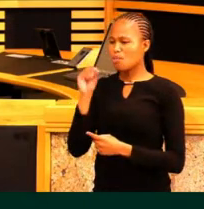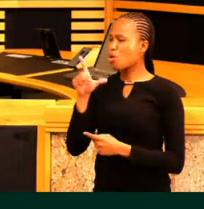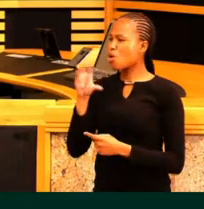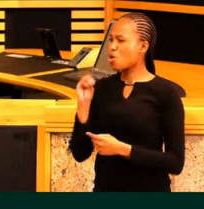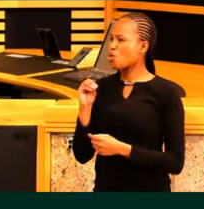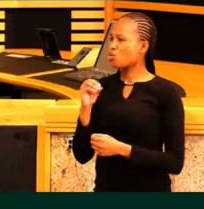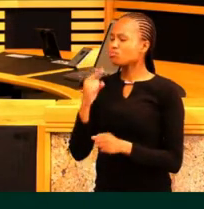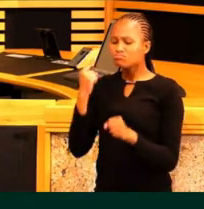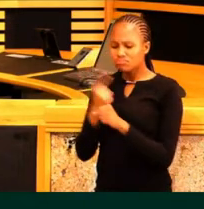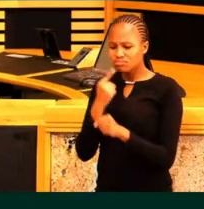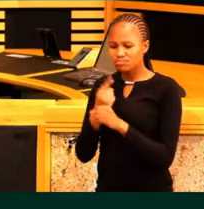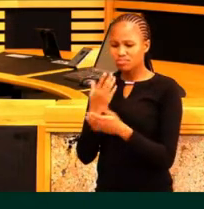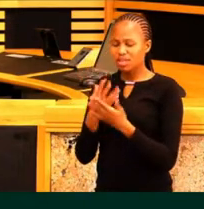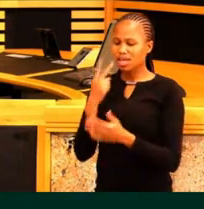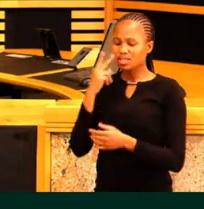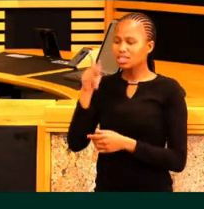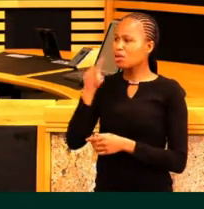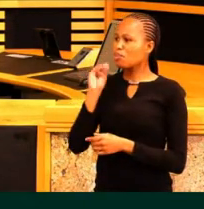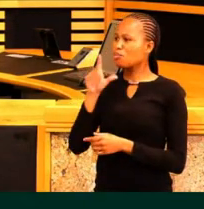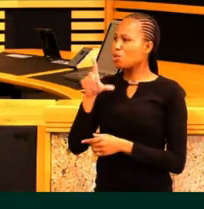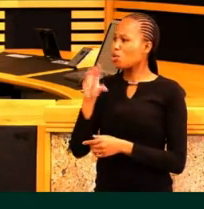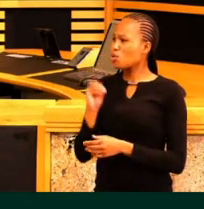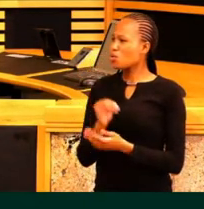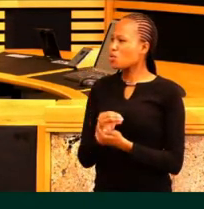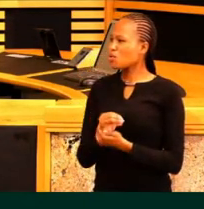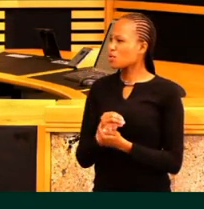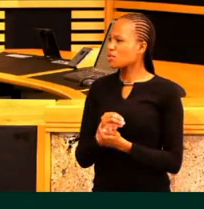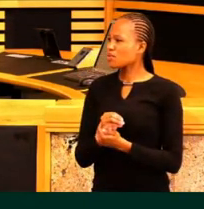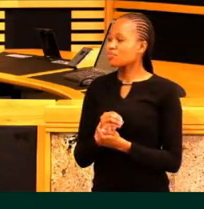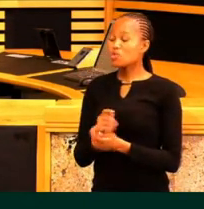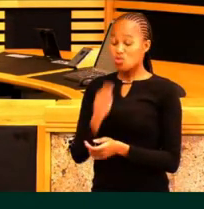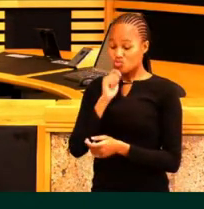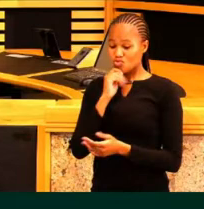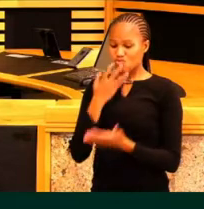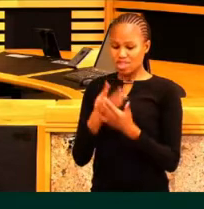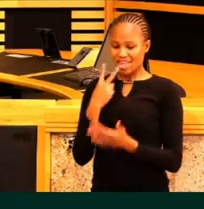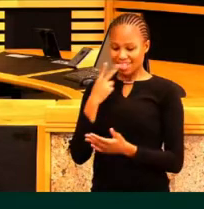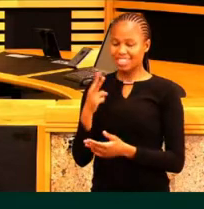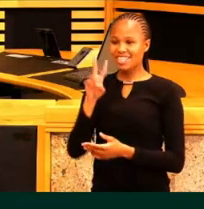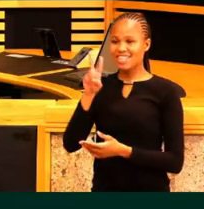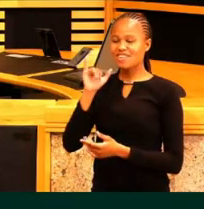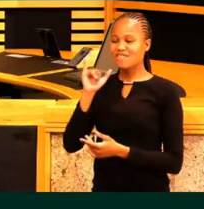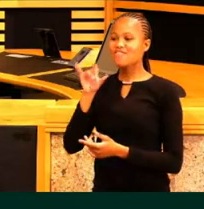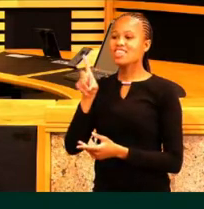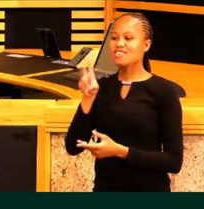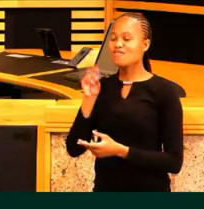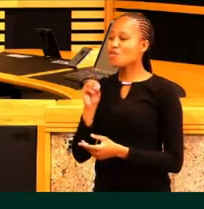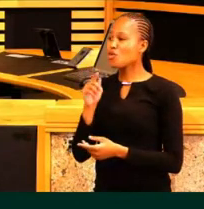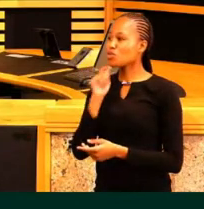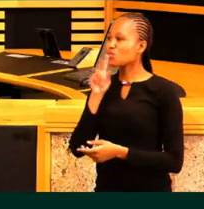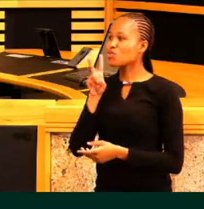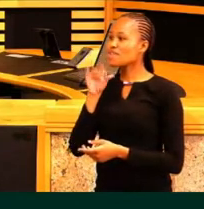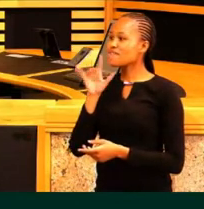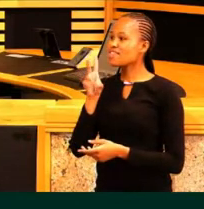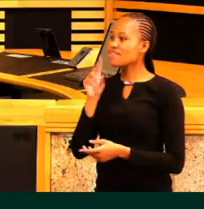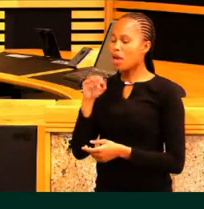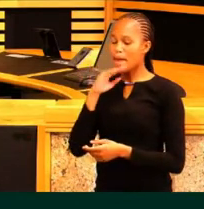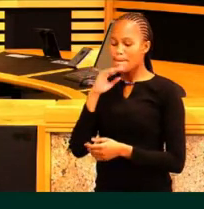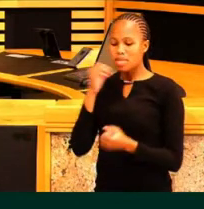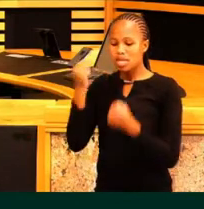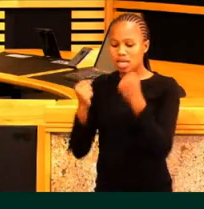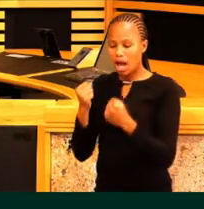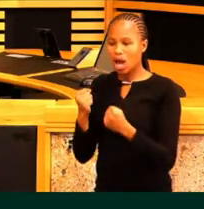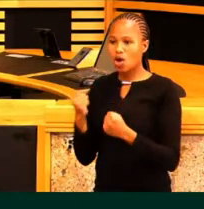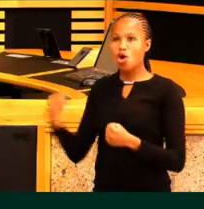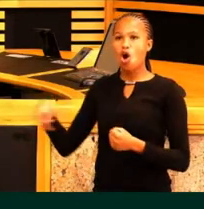I saw a brilliant one there called the polo Vivo yeah viva now we are born so that's the kind of most of you